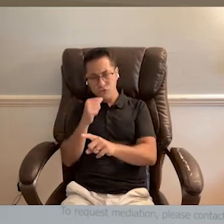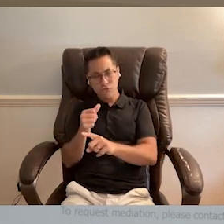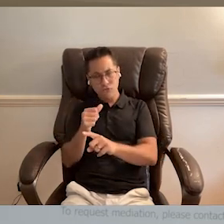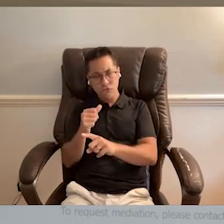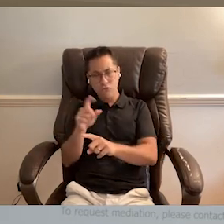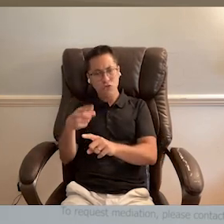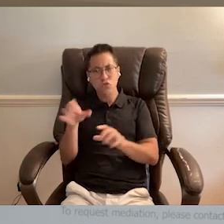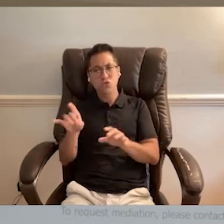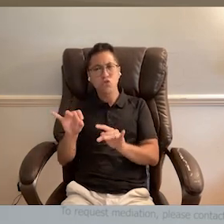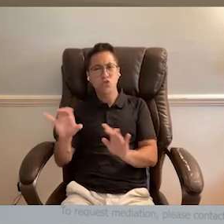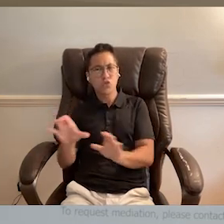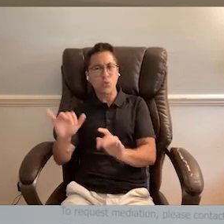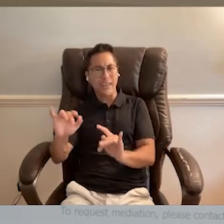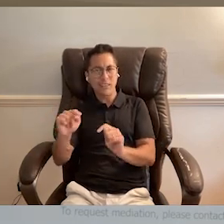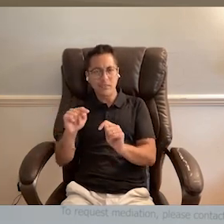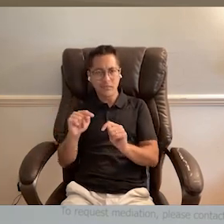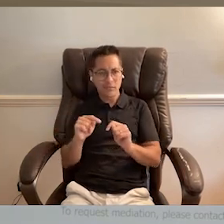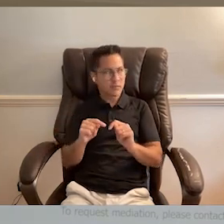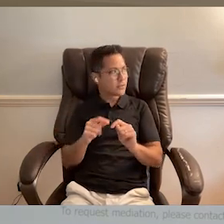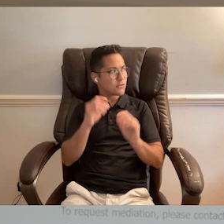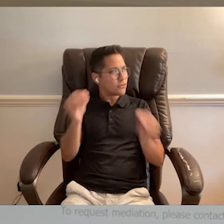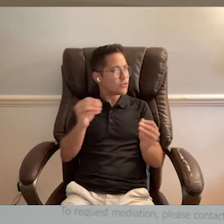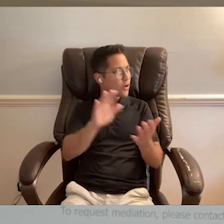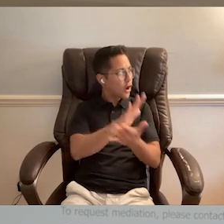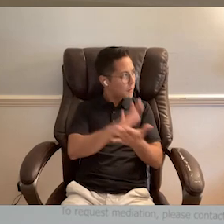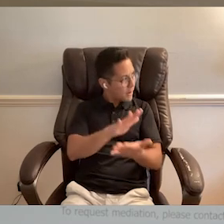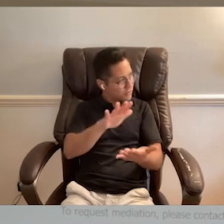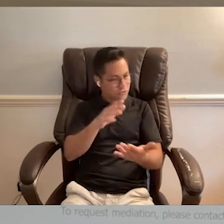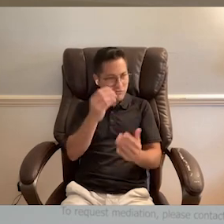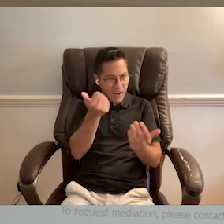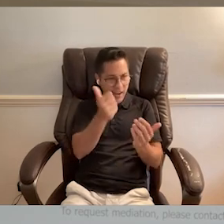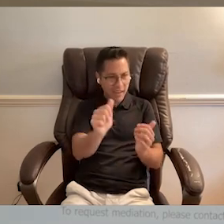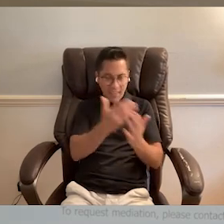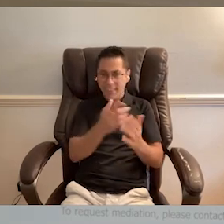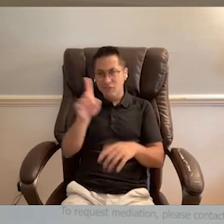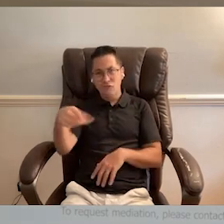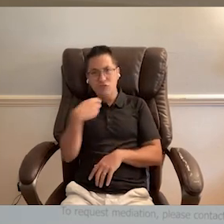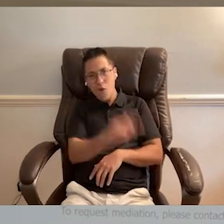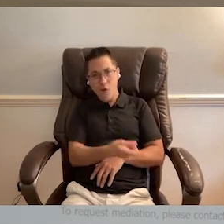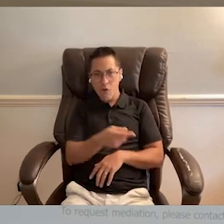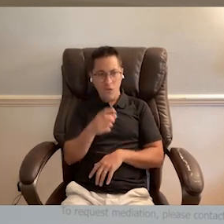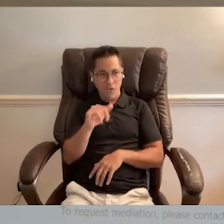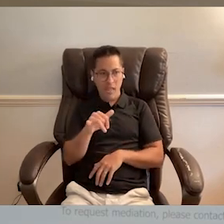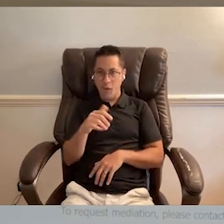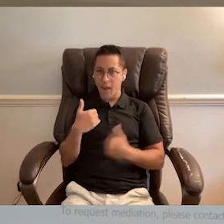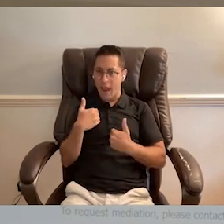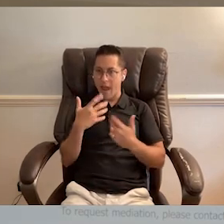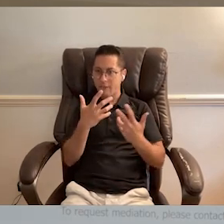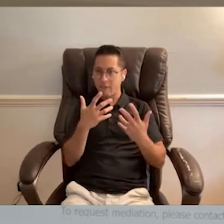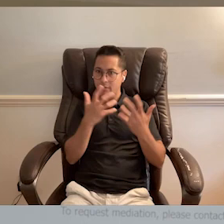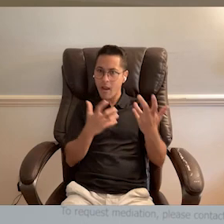doing it, right? So Right. there's no documentation or anything in that regard, and they just are told that, Right. that those accommodations are happening. So there's two